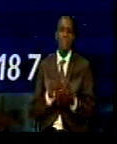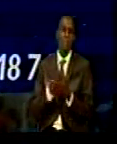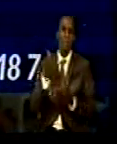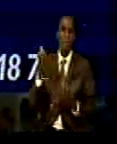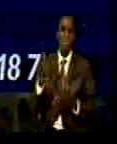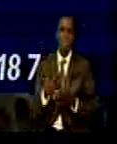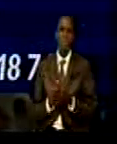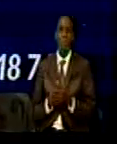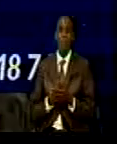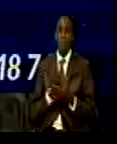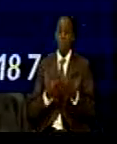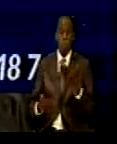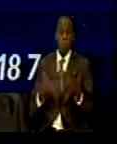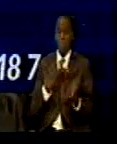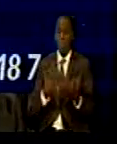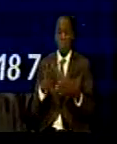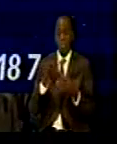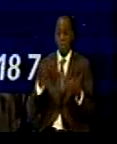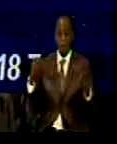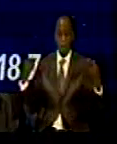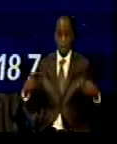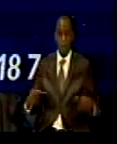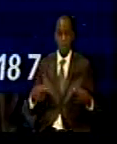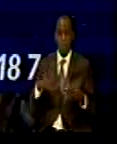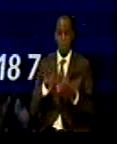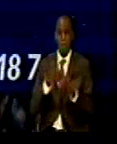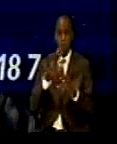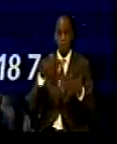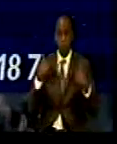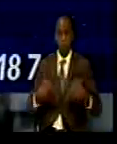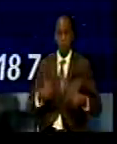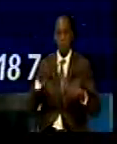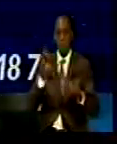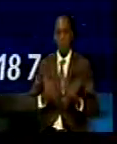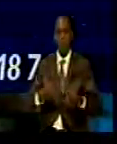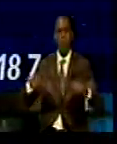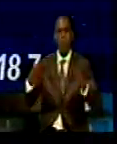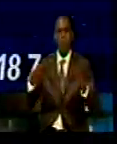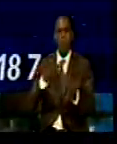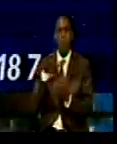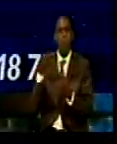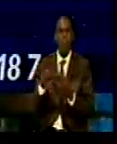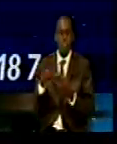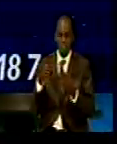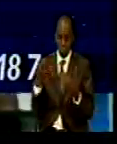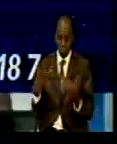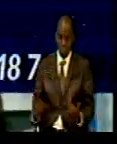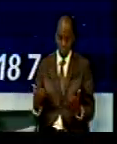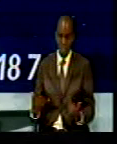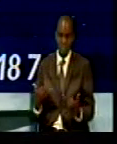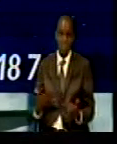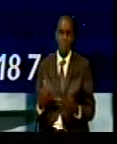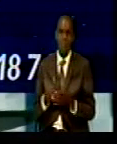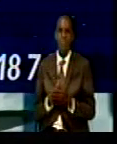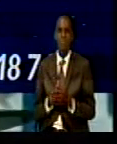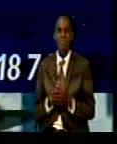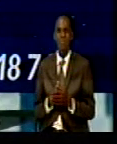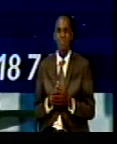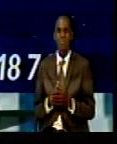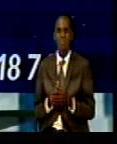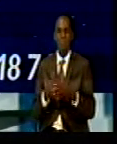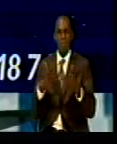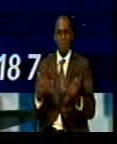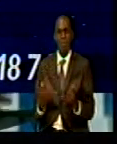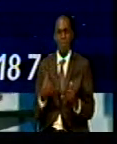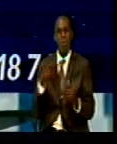the affliction in your body must go. And when is it going? To now. Now, let's go to the social media